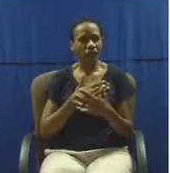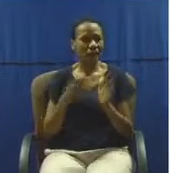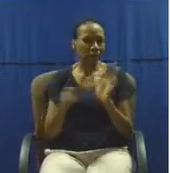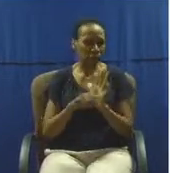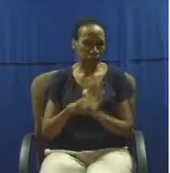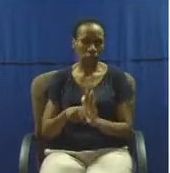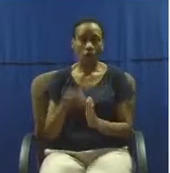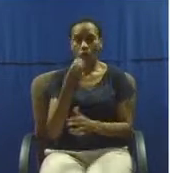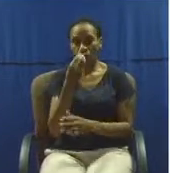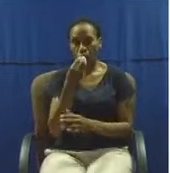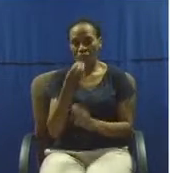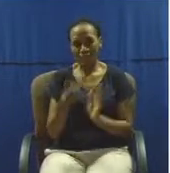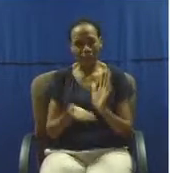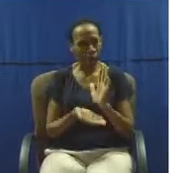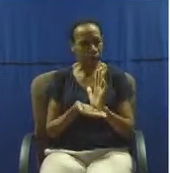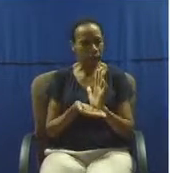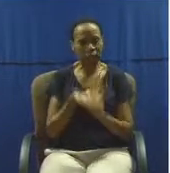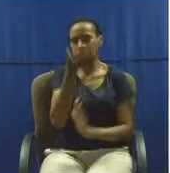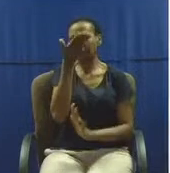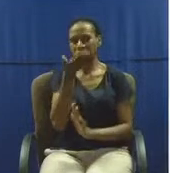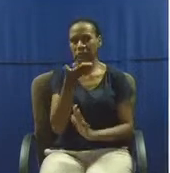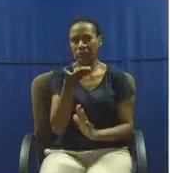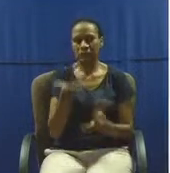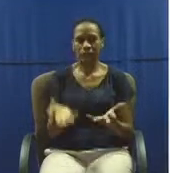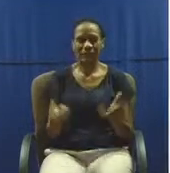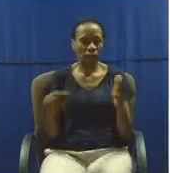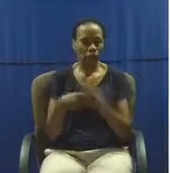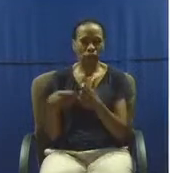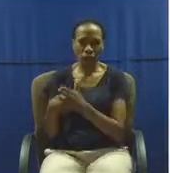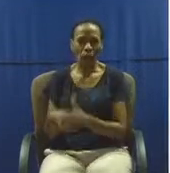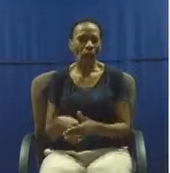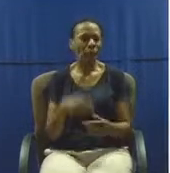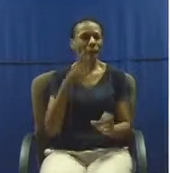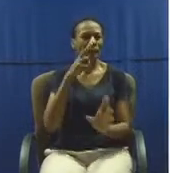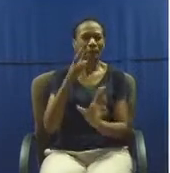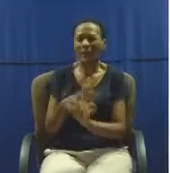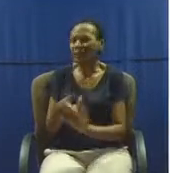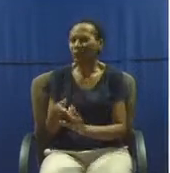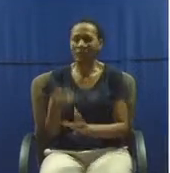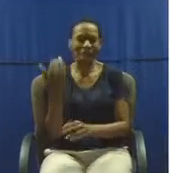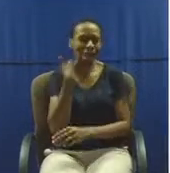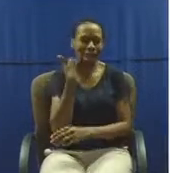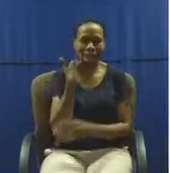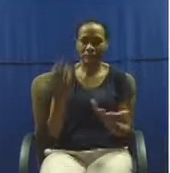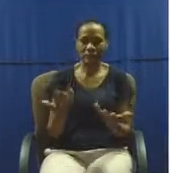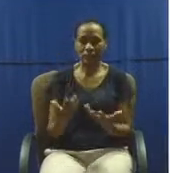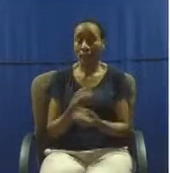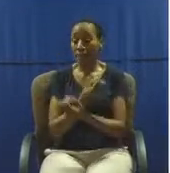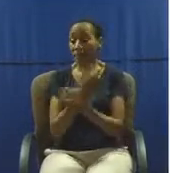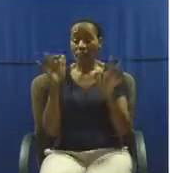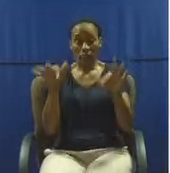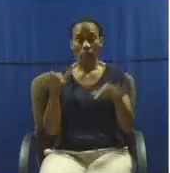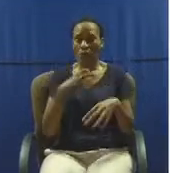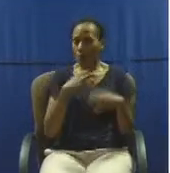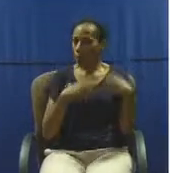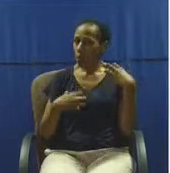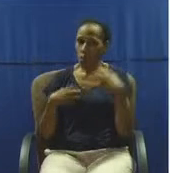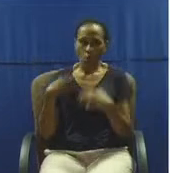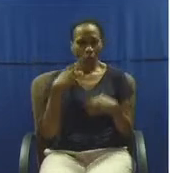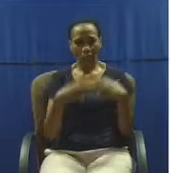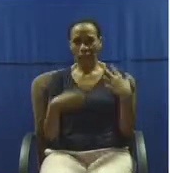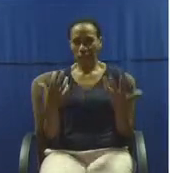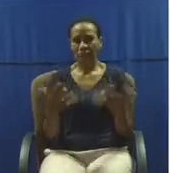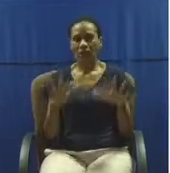rising prices in supermarkets as well as at the petrol pump, and many are worried about how they